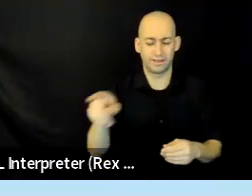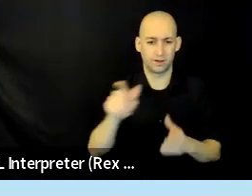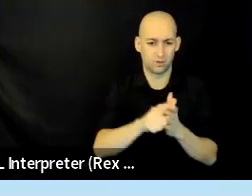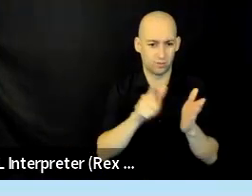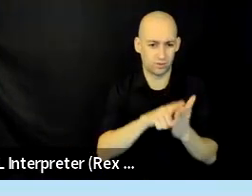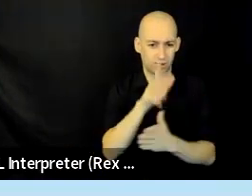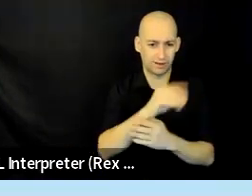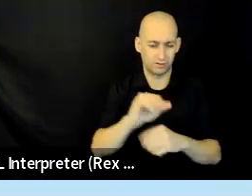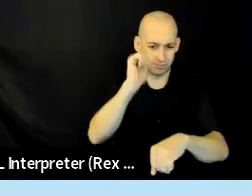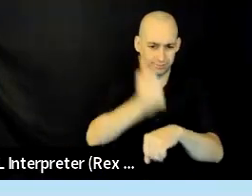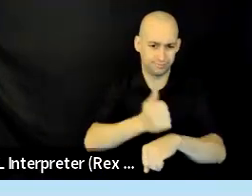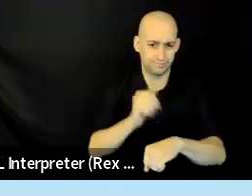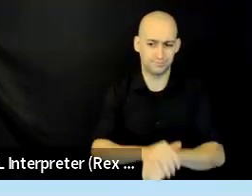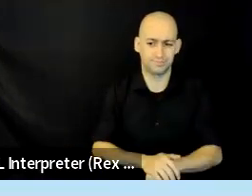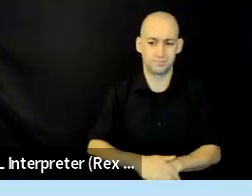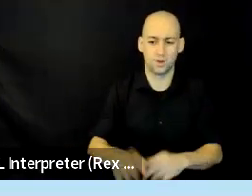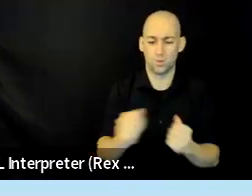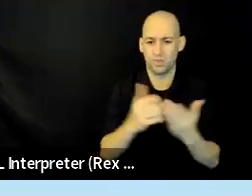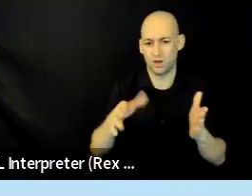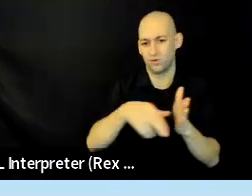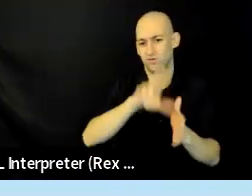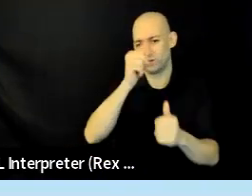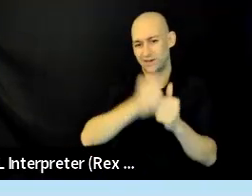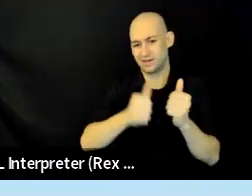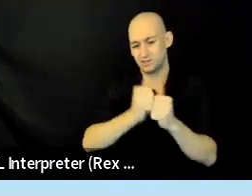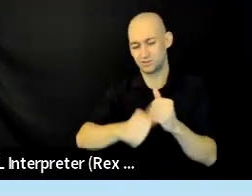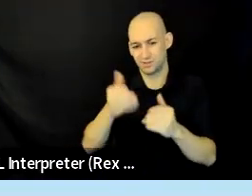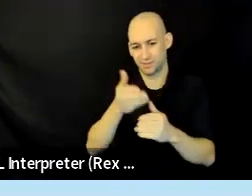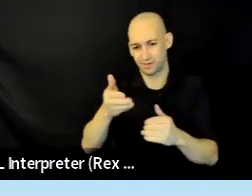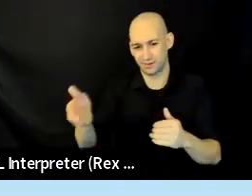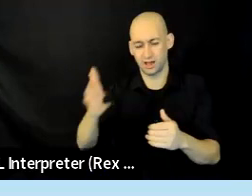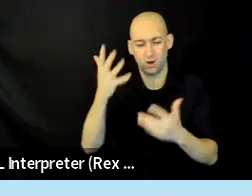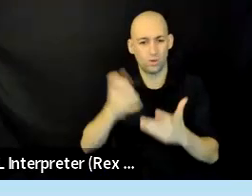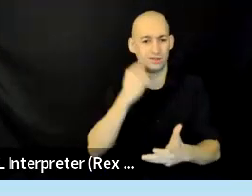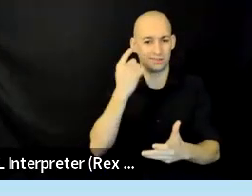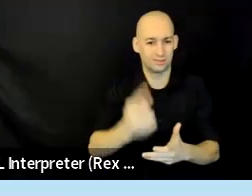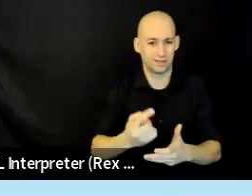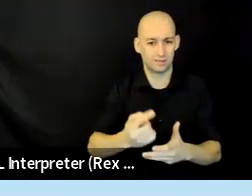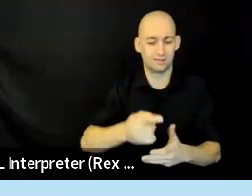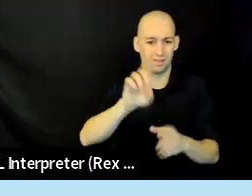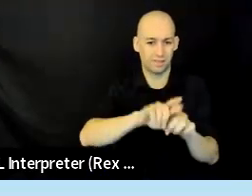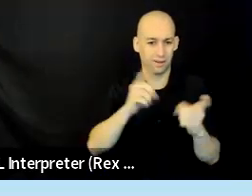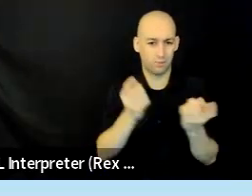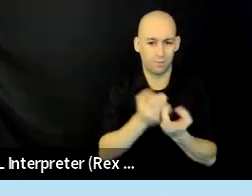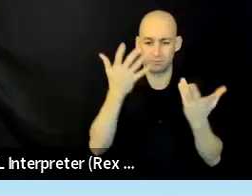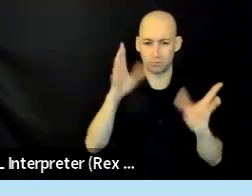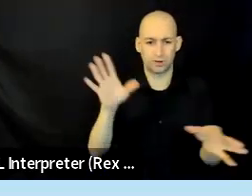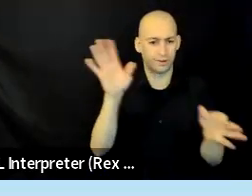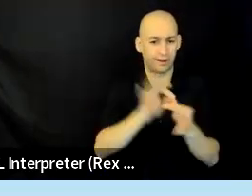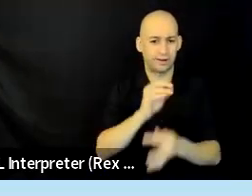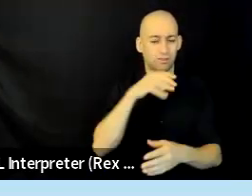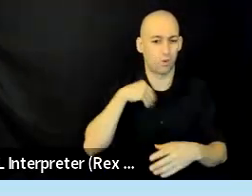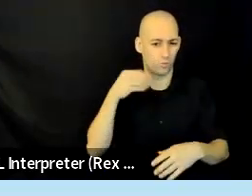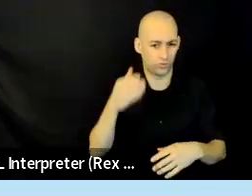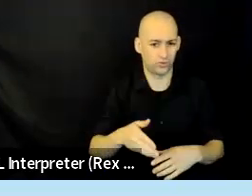representatives. Without going over each item, I do want to mention that the department has contacted the owner